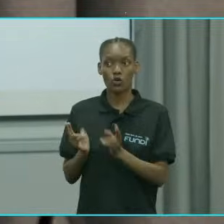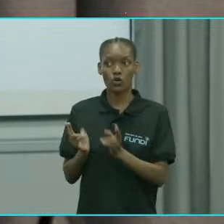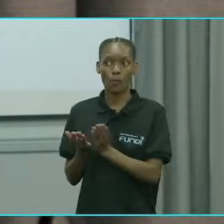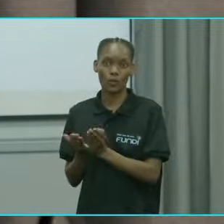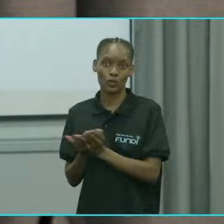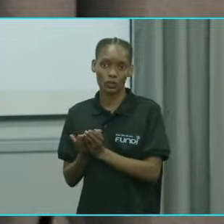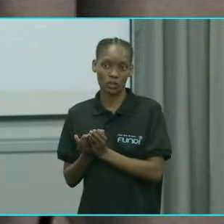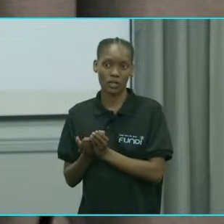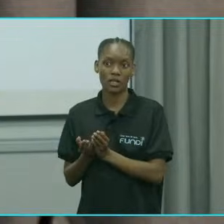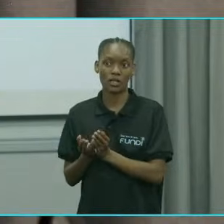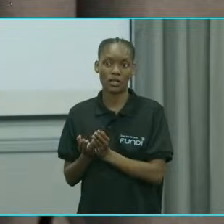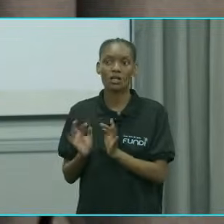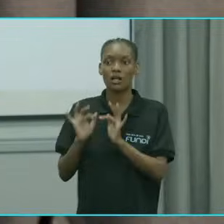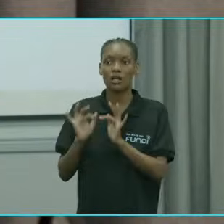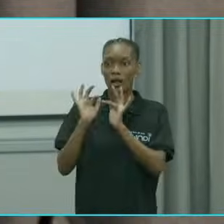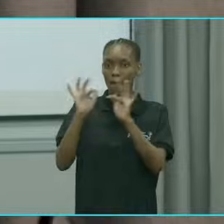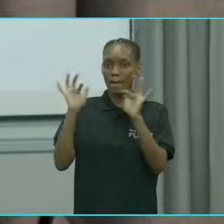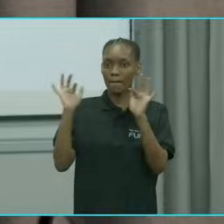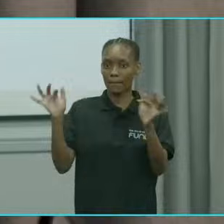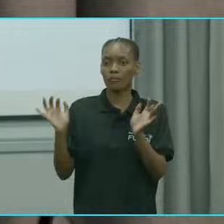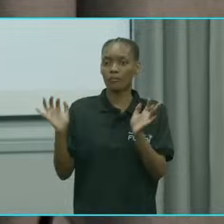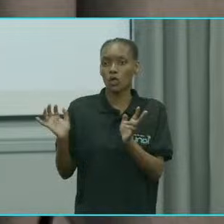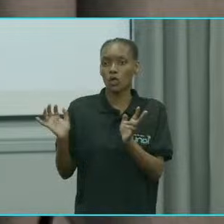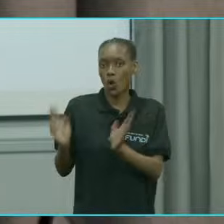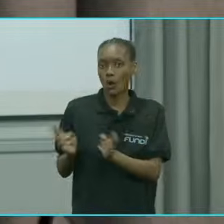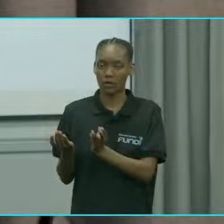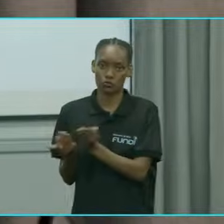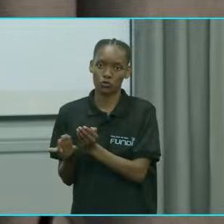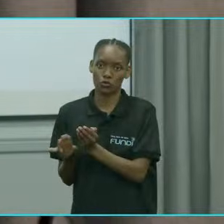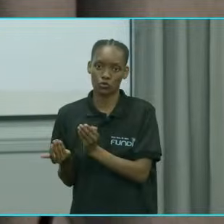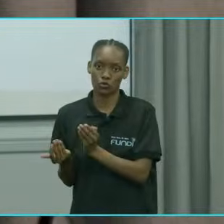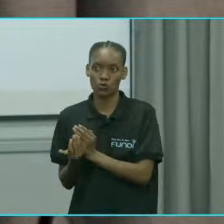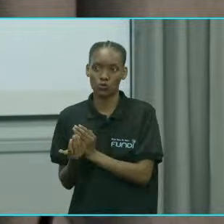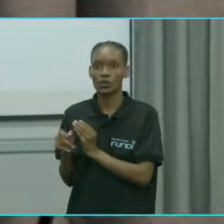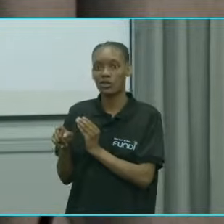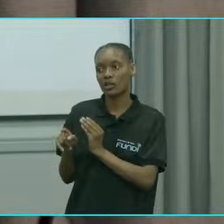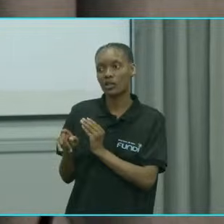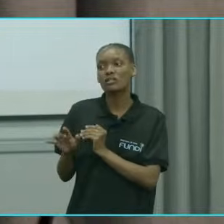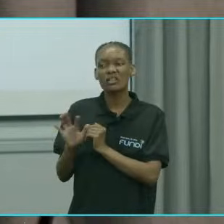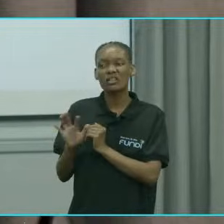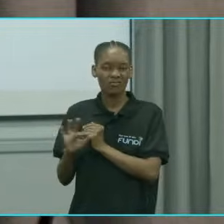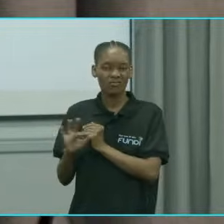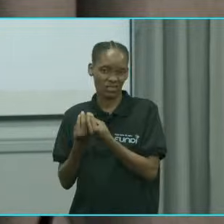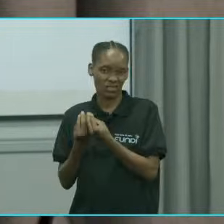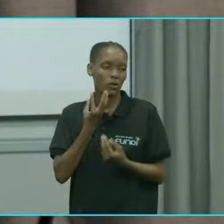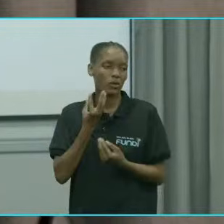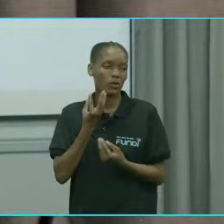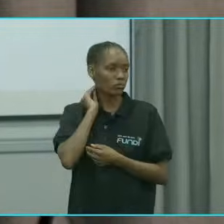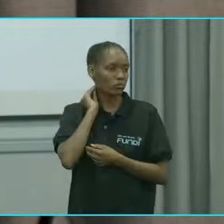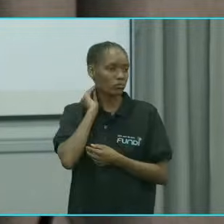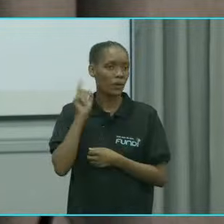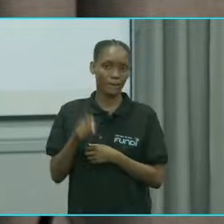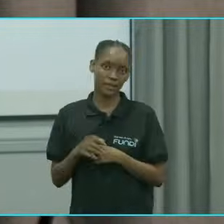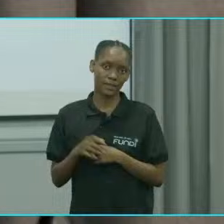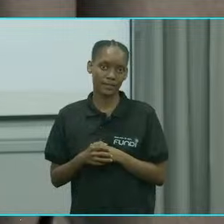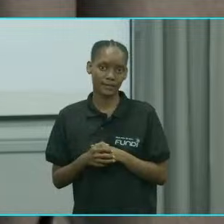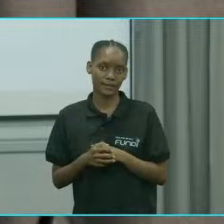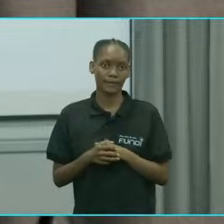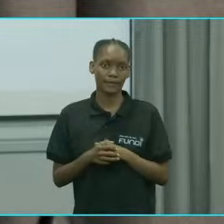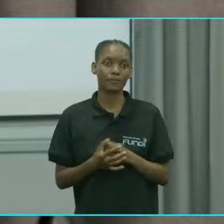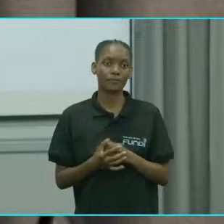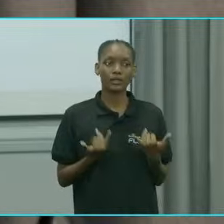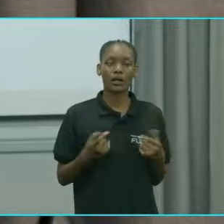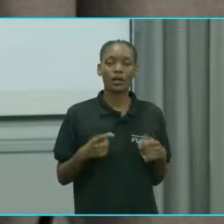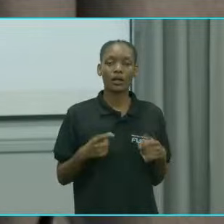normal schools, it's primary schools. So that is something to consider. We do have weightings at the moment,